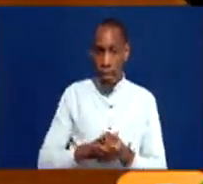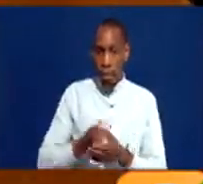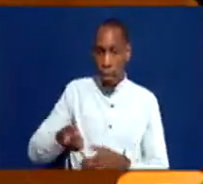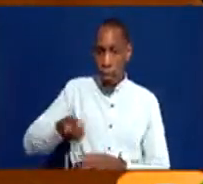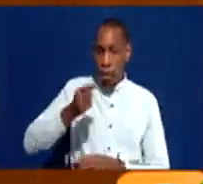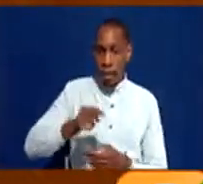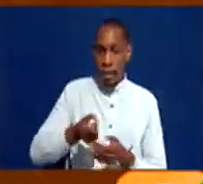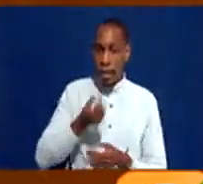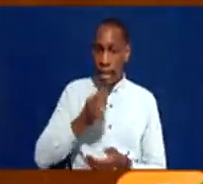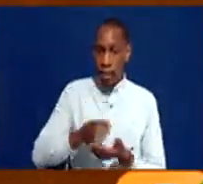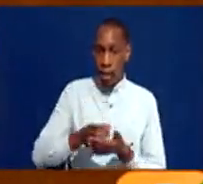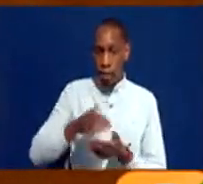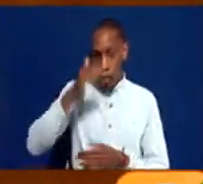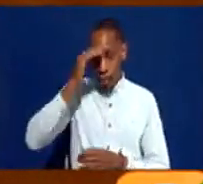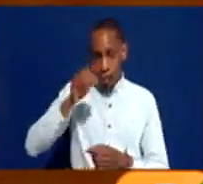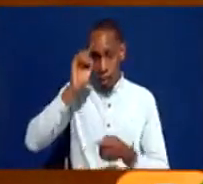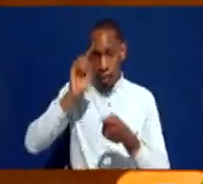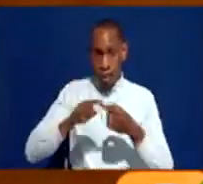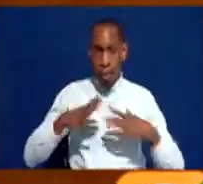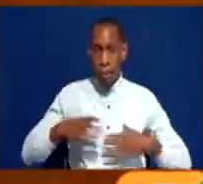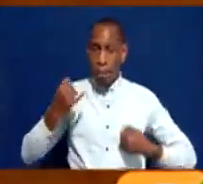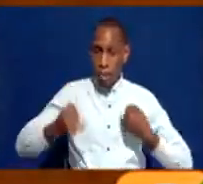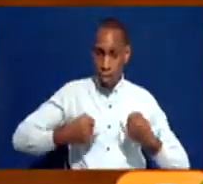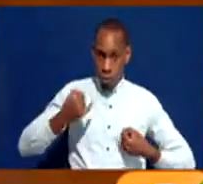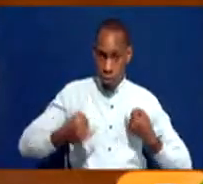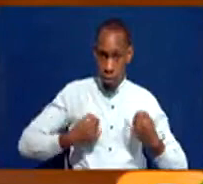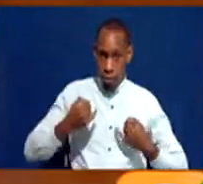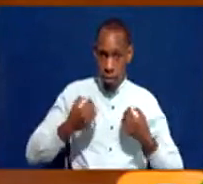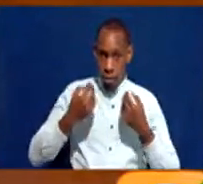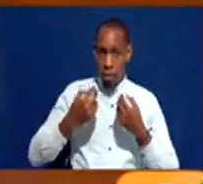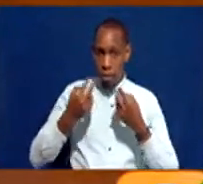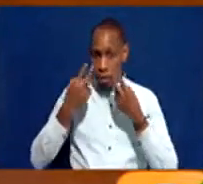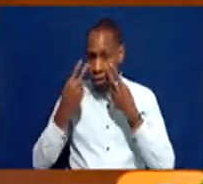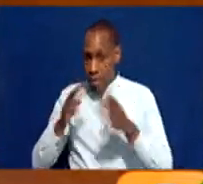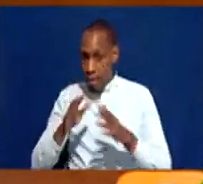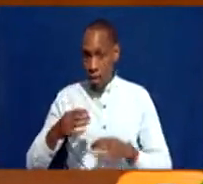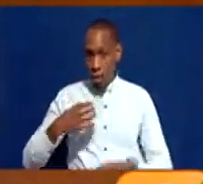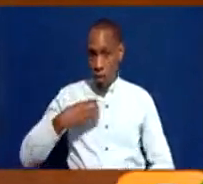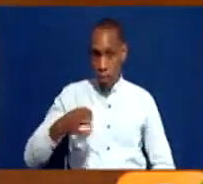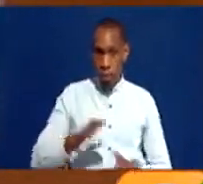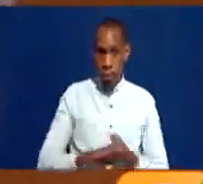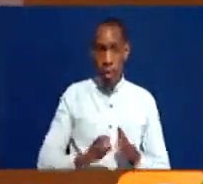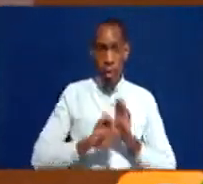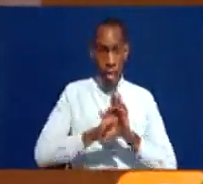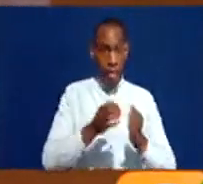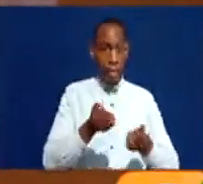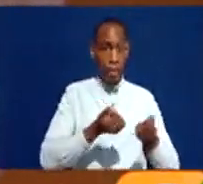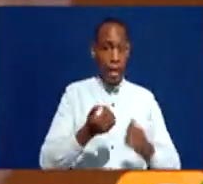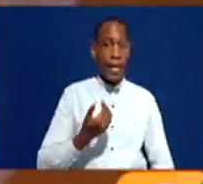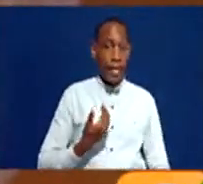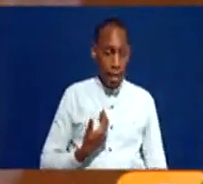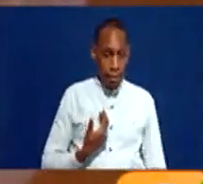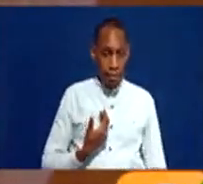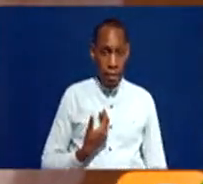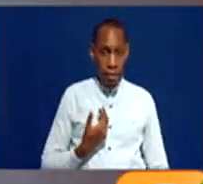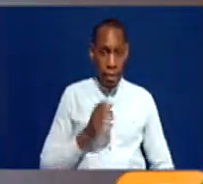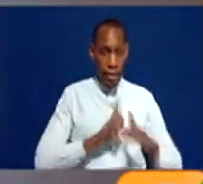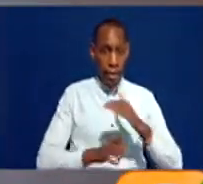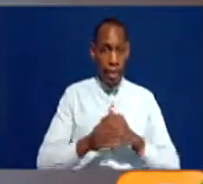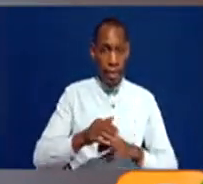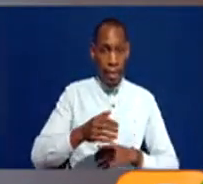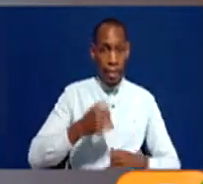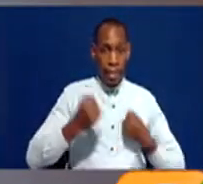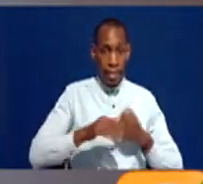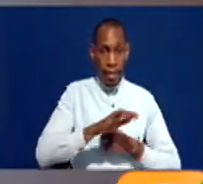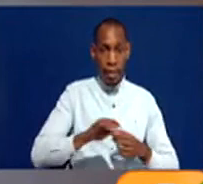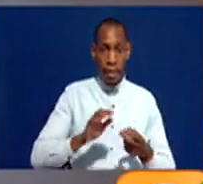spiking gangs usually prey on revelers who appear wealthy. Factors such as the vehicle one drives into the premises,